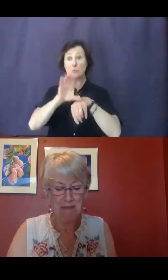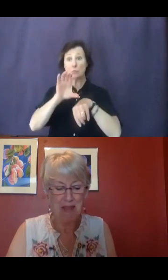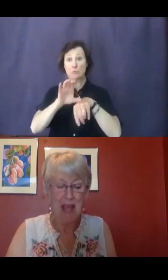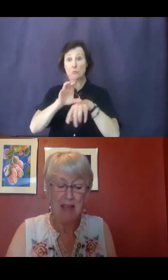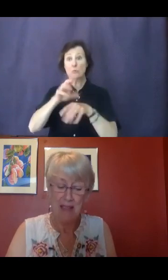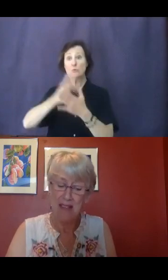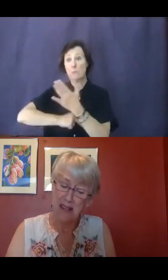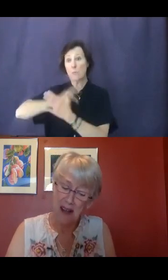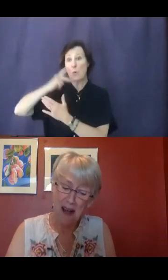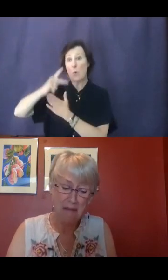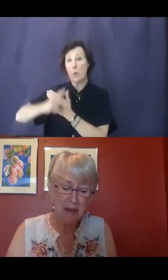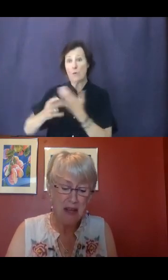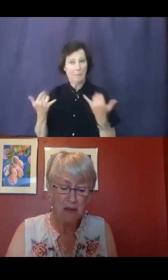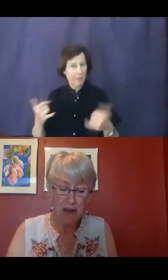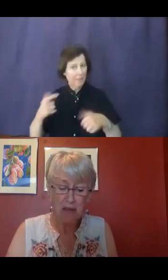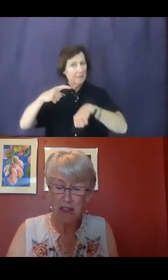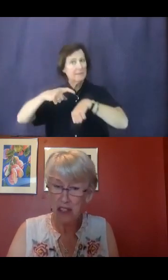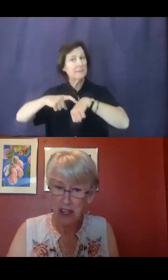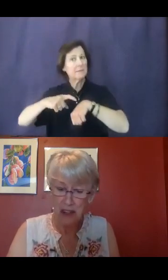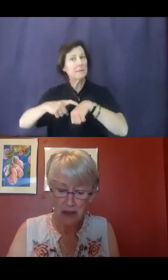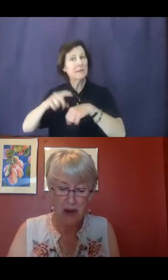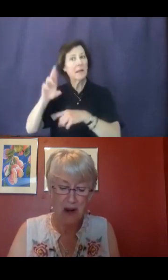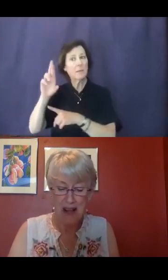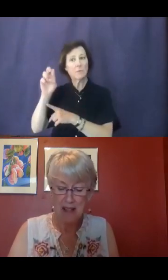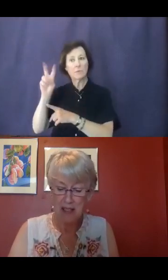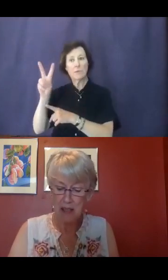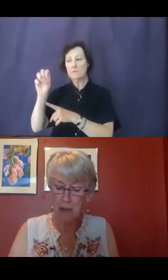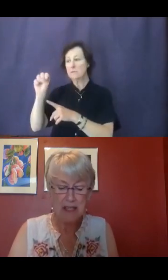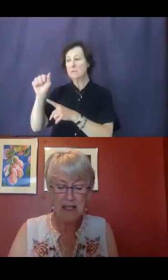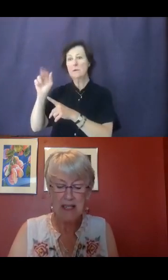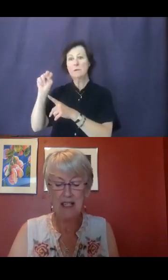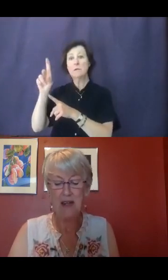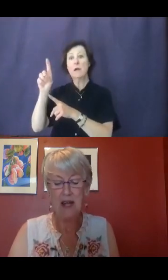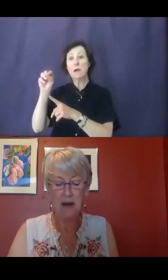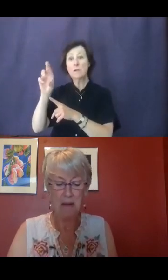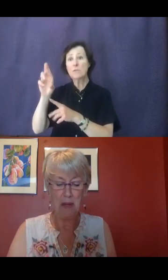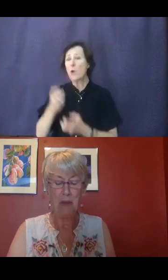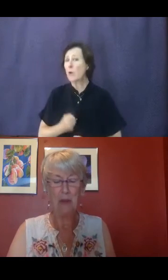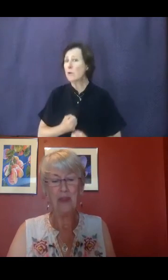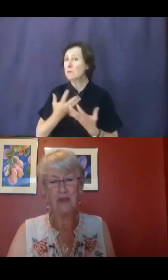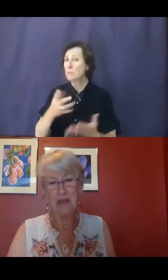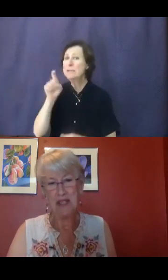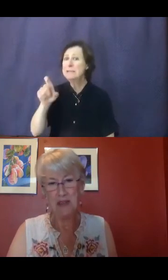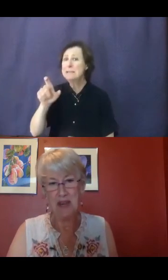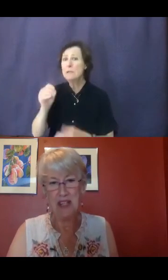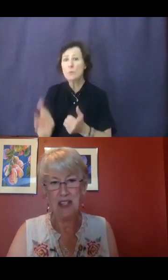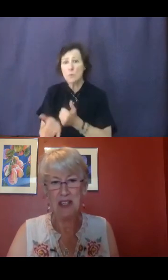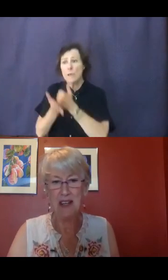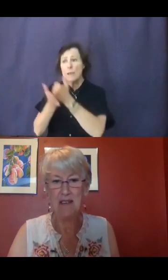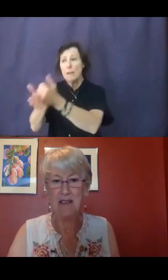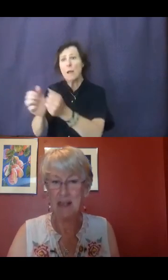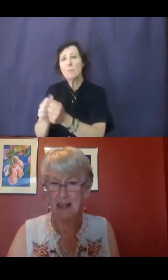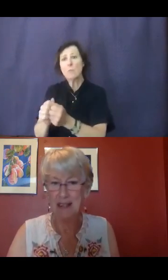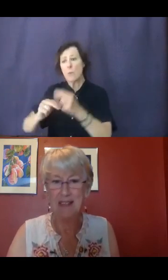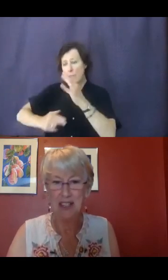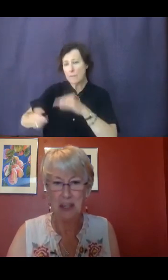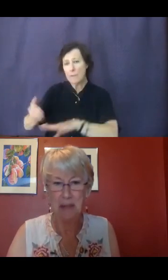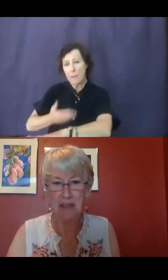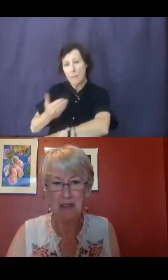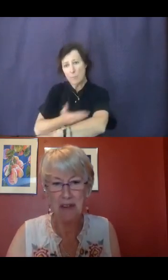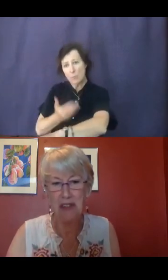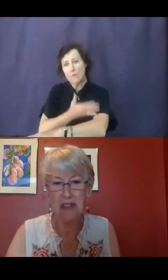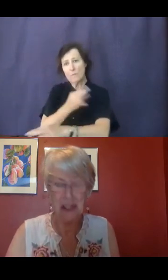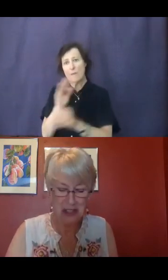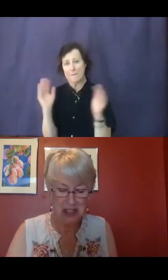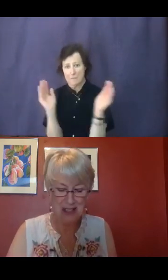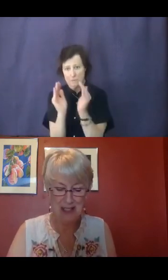At this time, Reverend Shondor has expressed a need to help with the restoration of the little